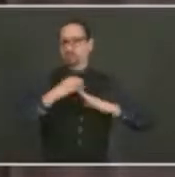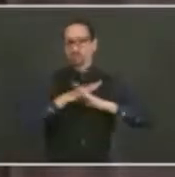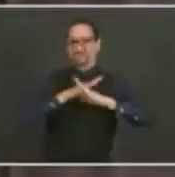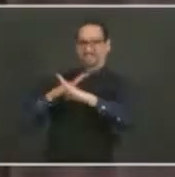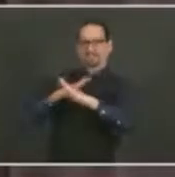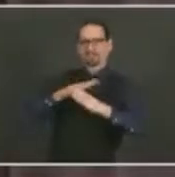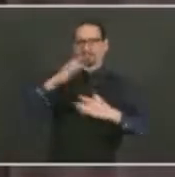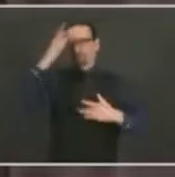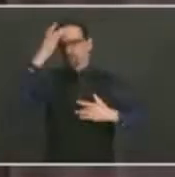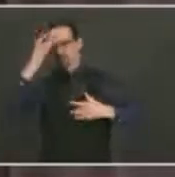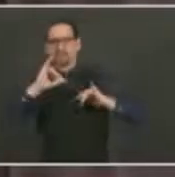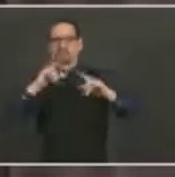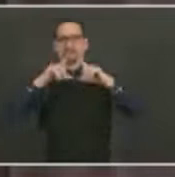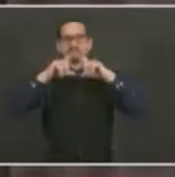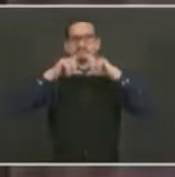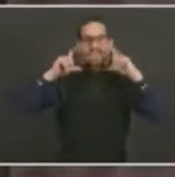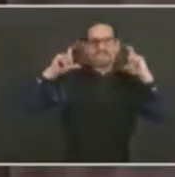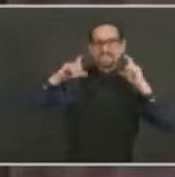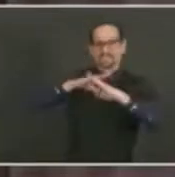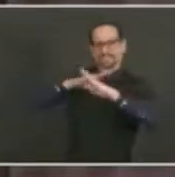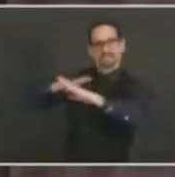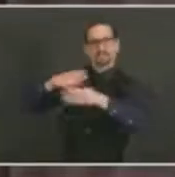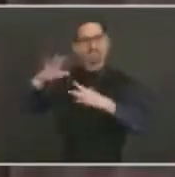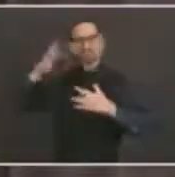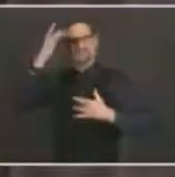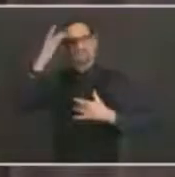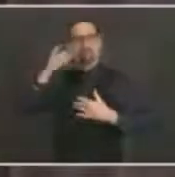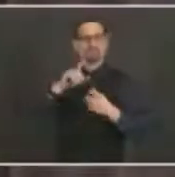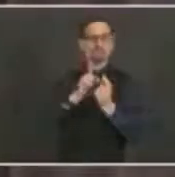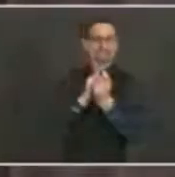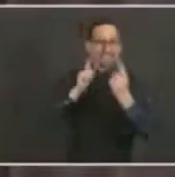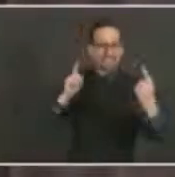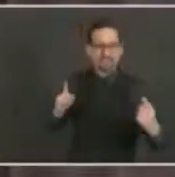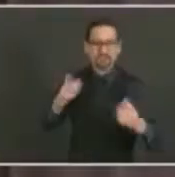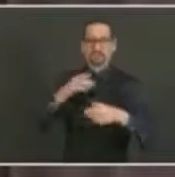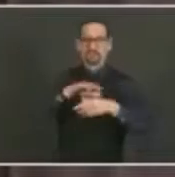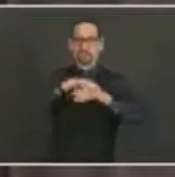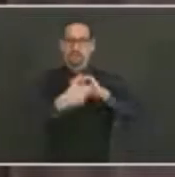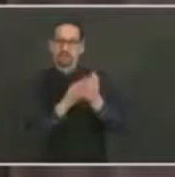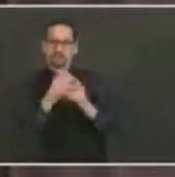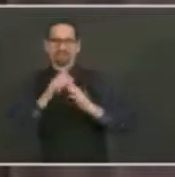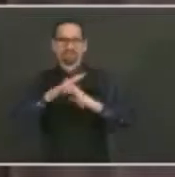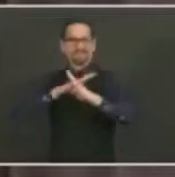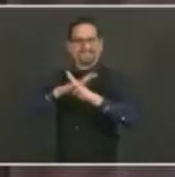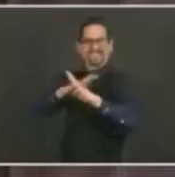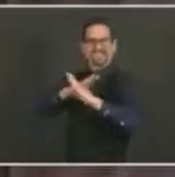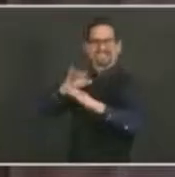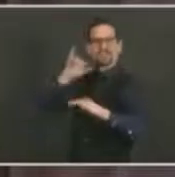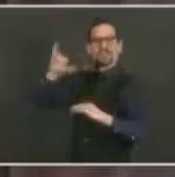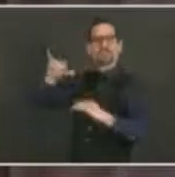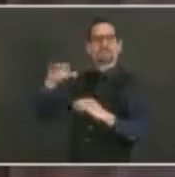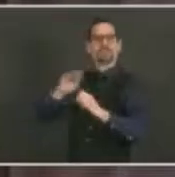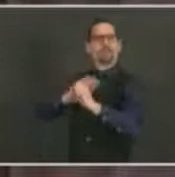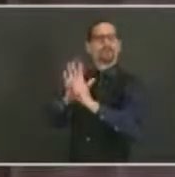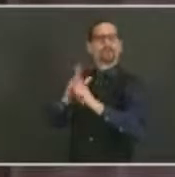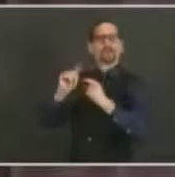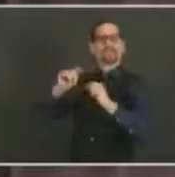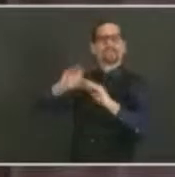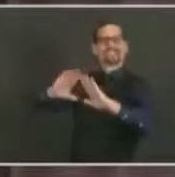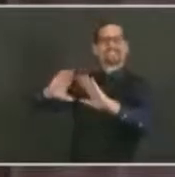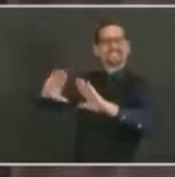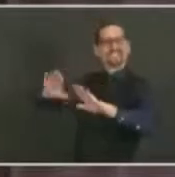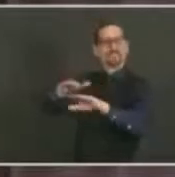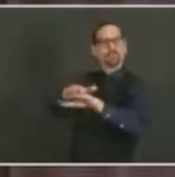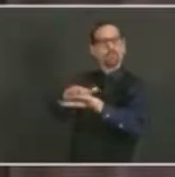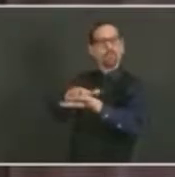measures that we know can work effectively against the new strain, and the closer we will be to the